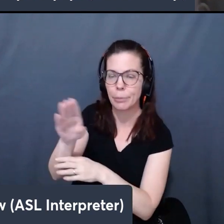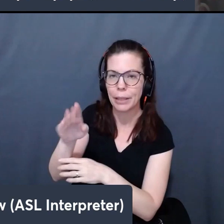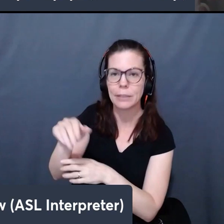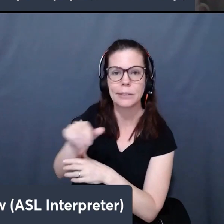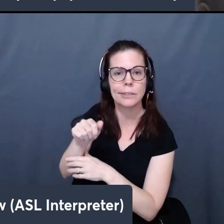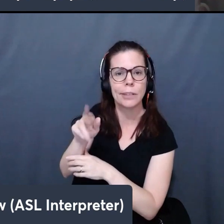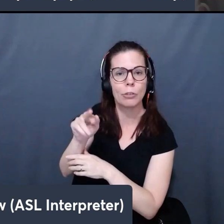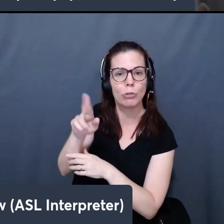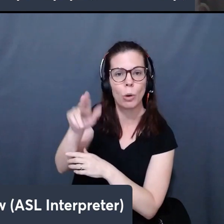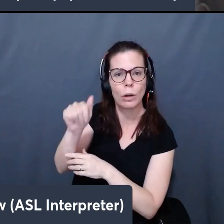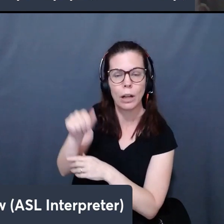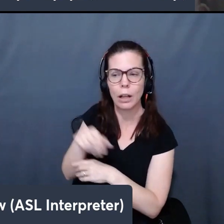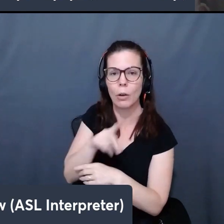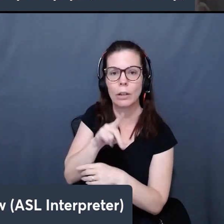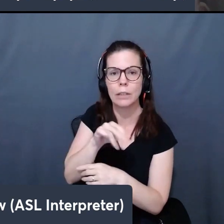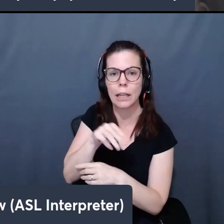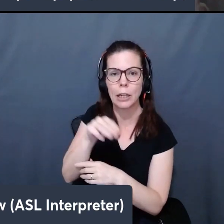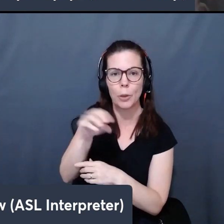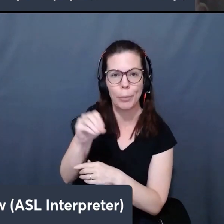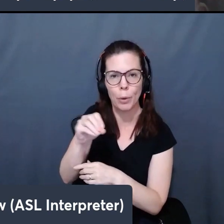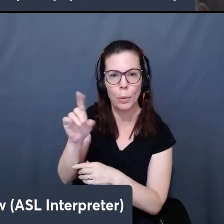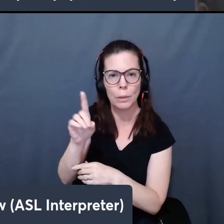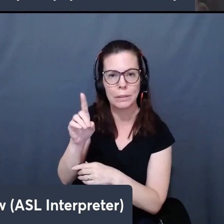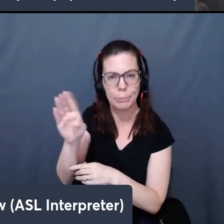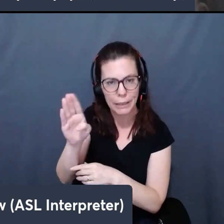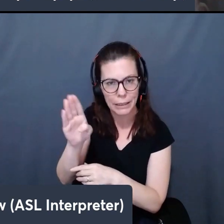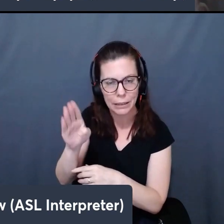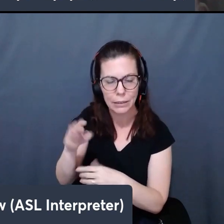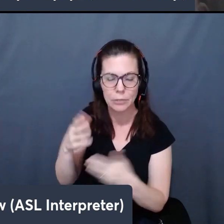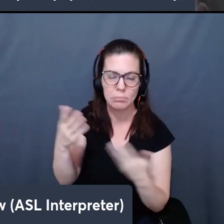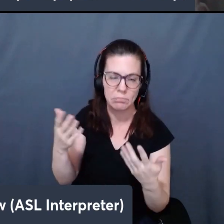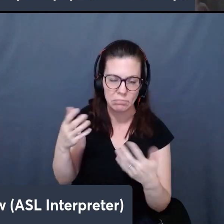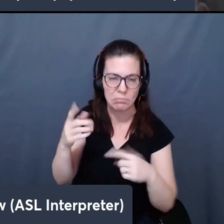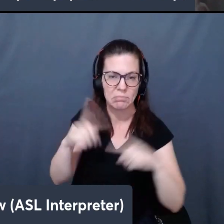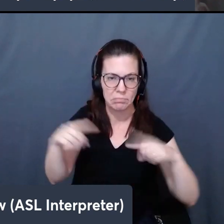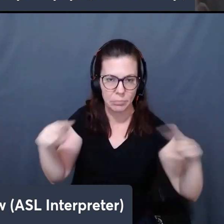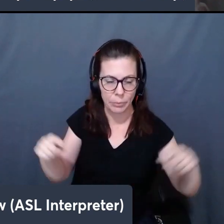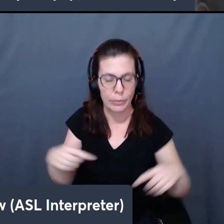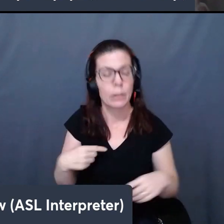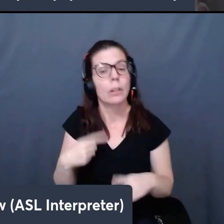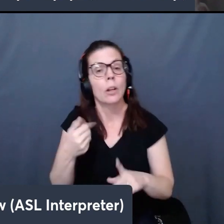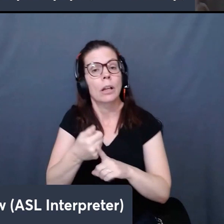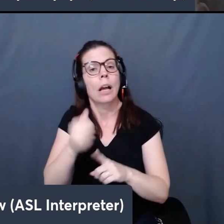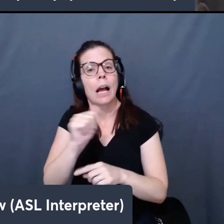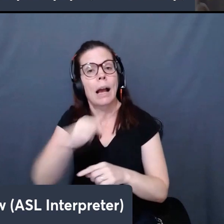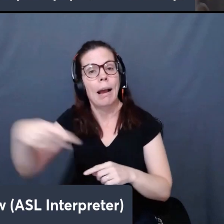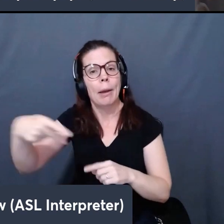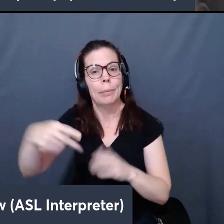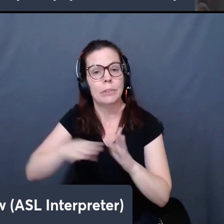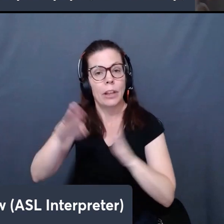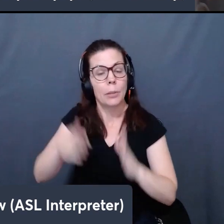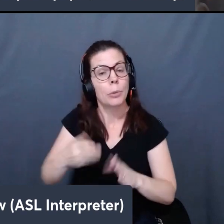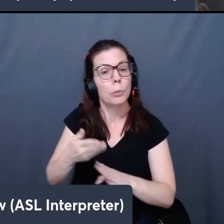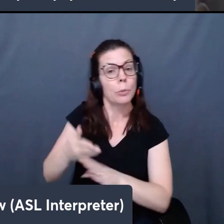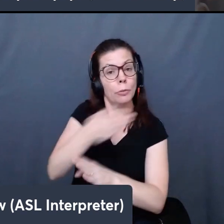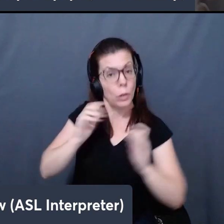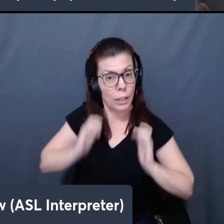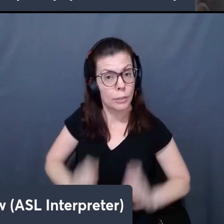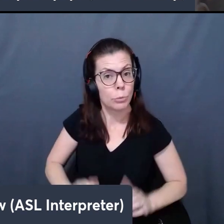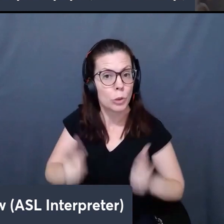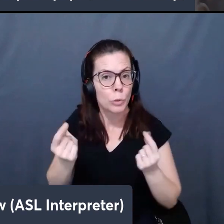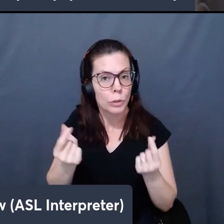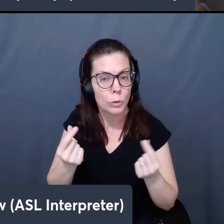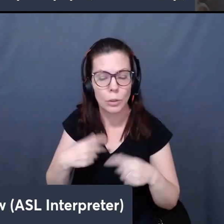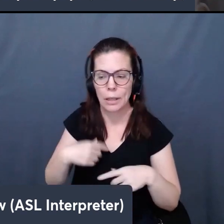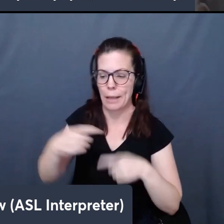or DynamoDB. So, as an application developer, what customers used to do earlier is that they used to